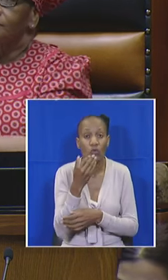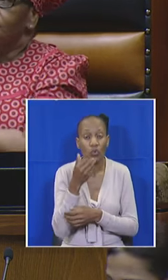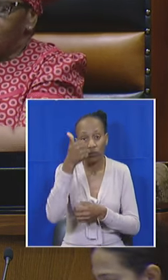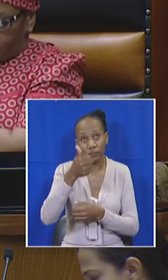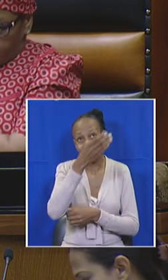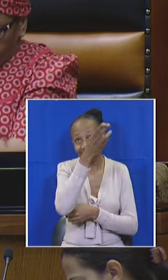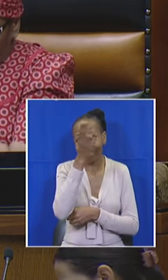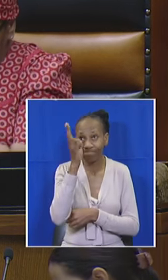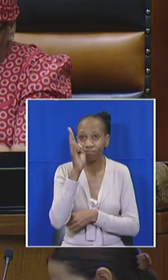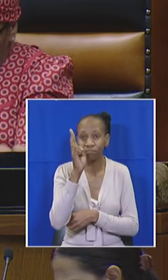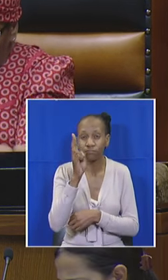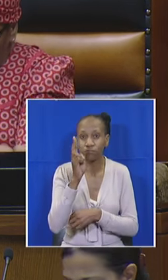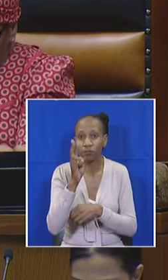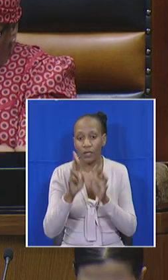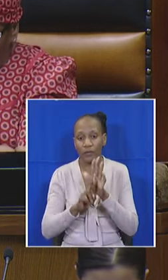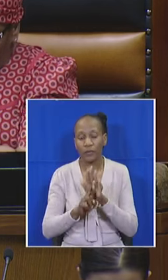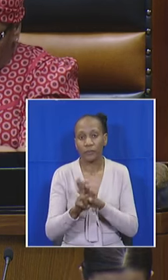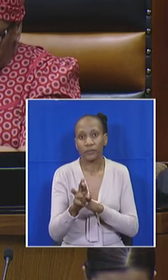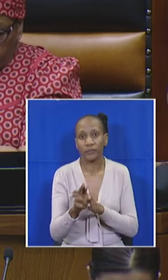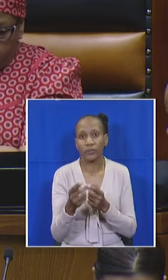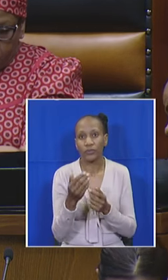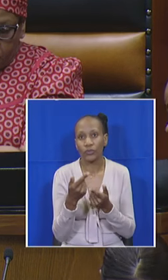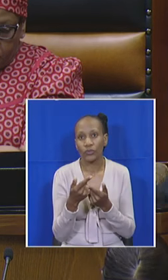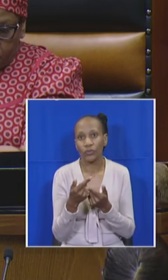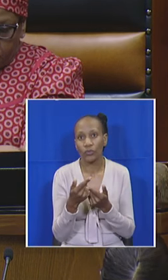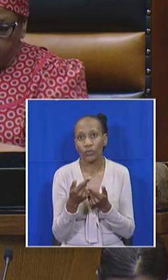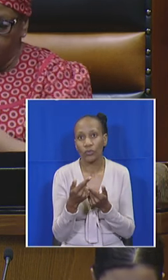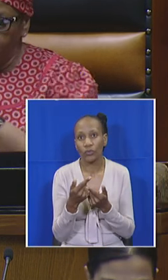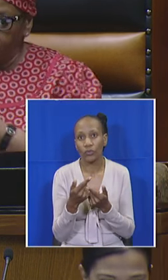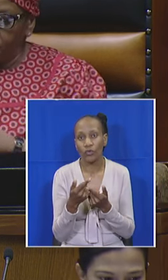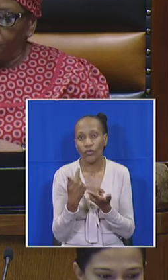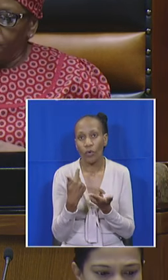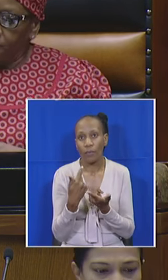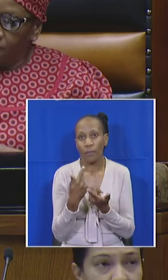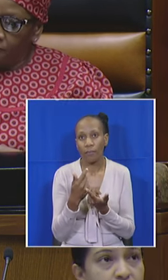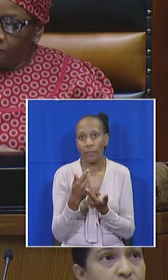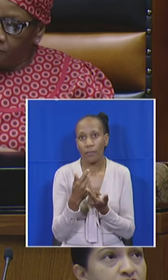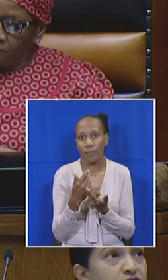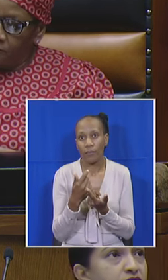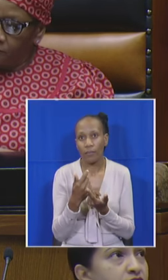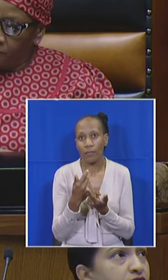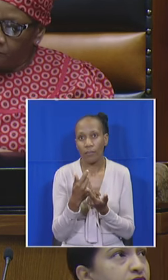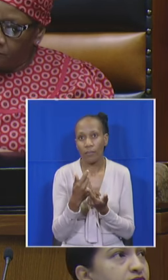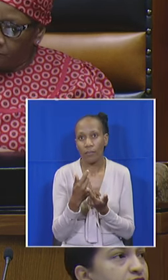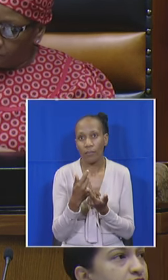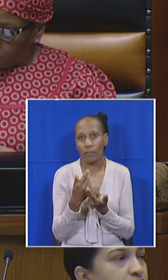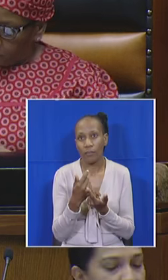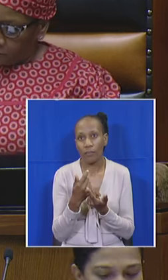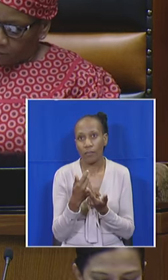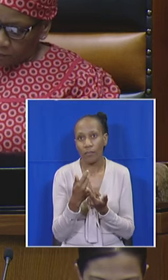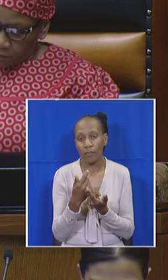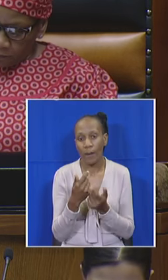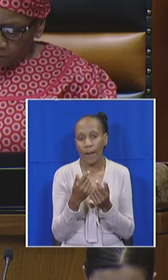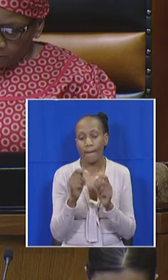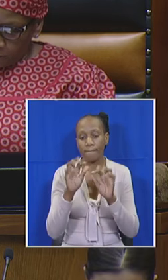of the delegates who are attending a meeting of the newly established African Network of Parliamentary Budget